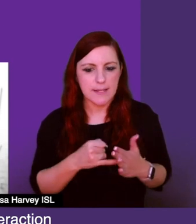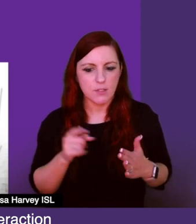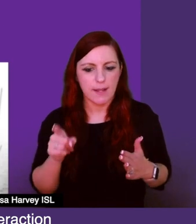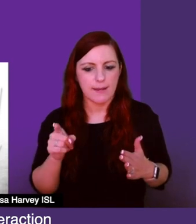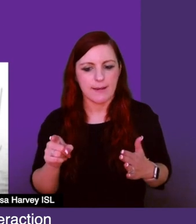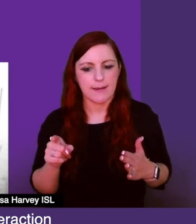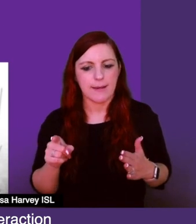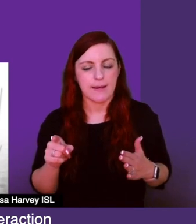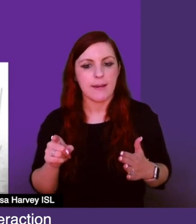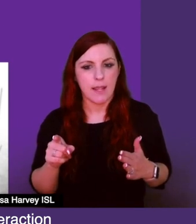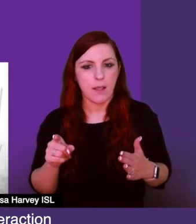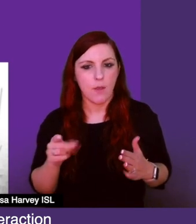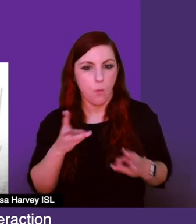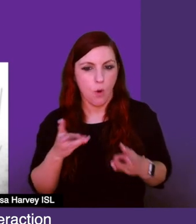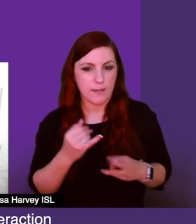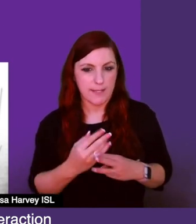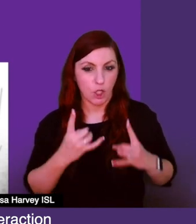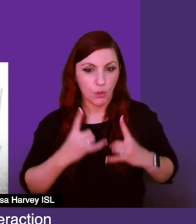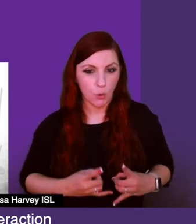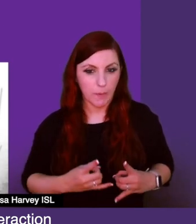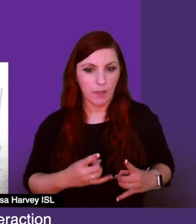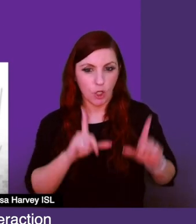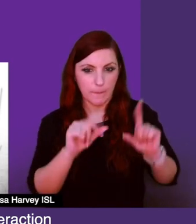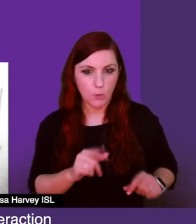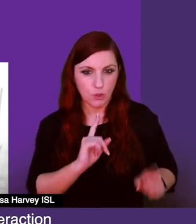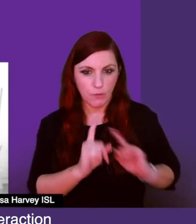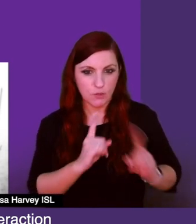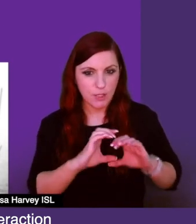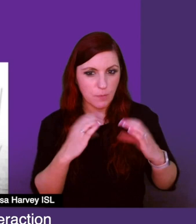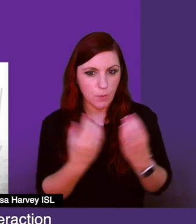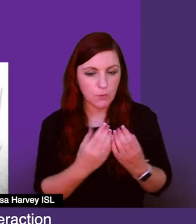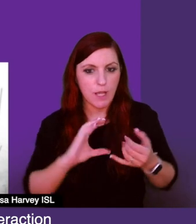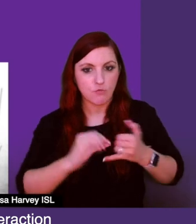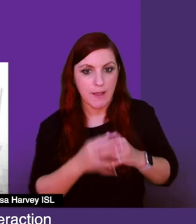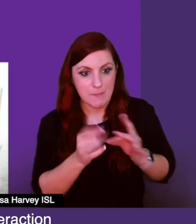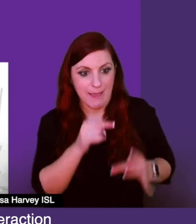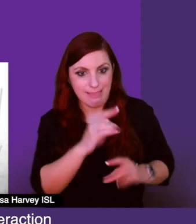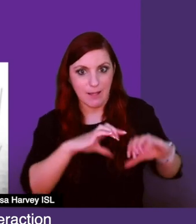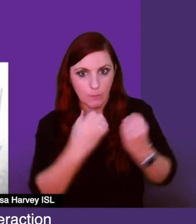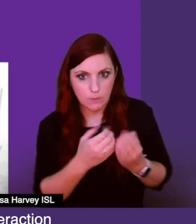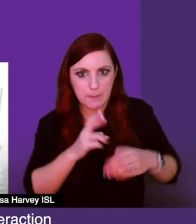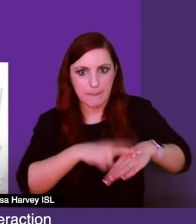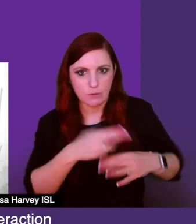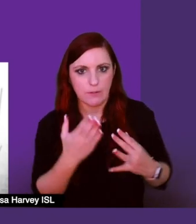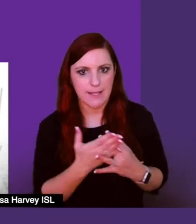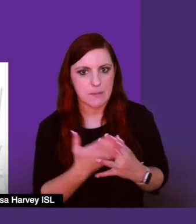it's an organization that is in the human computer interaction community and works to try and make that community more